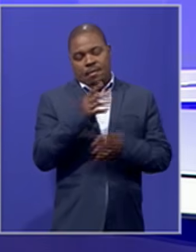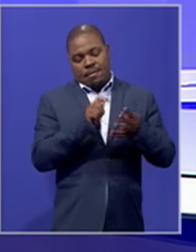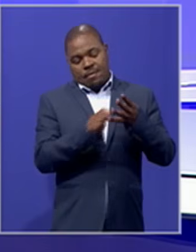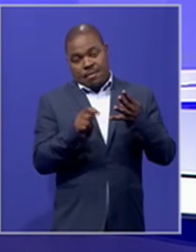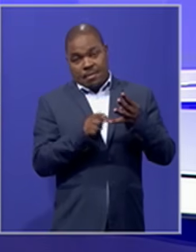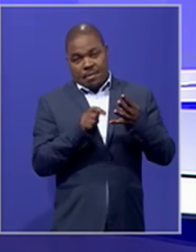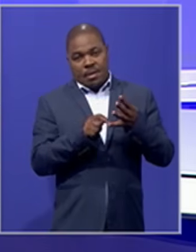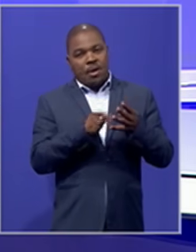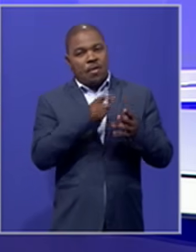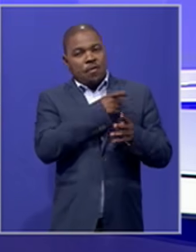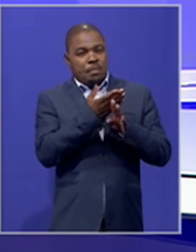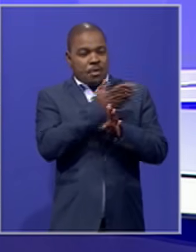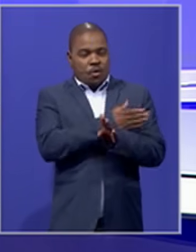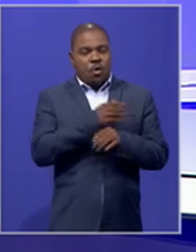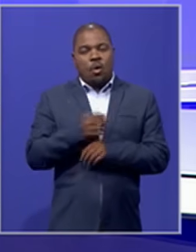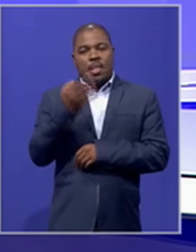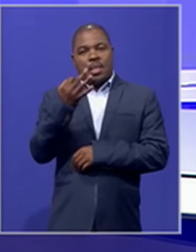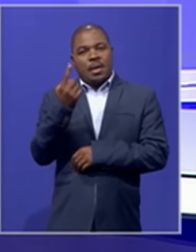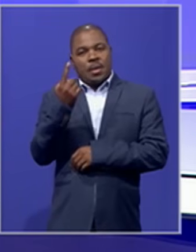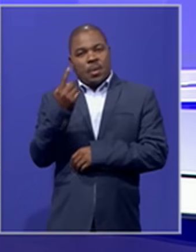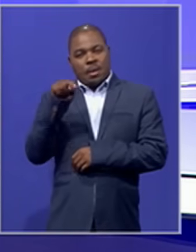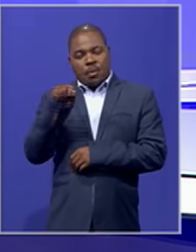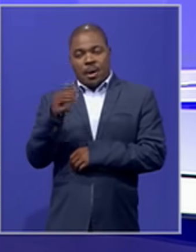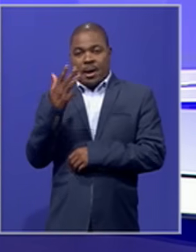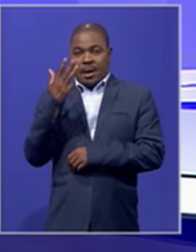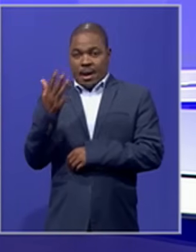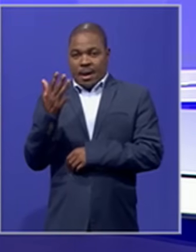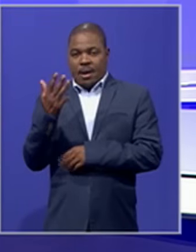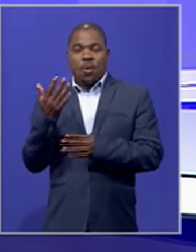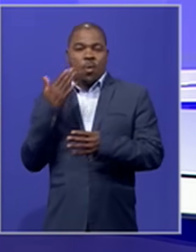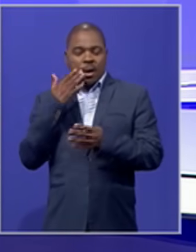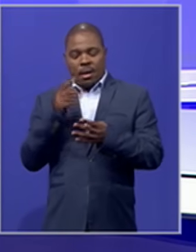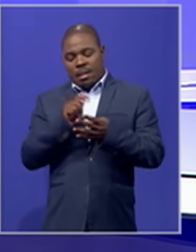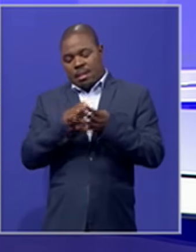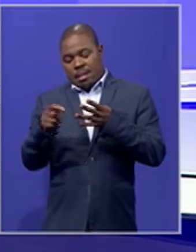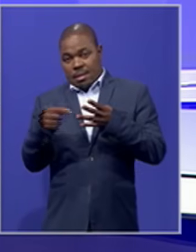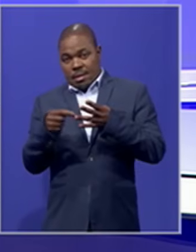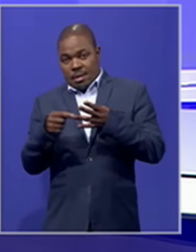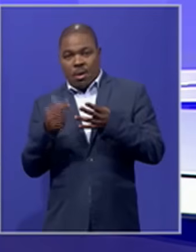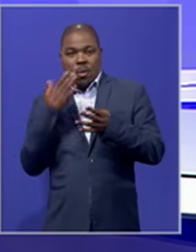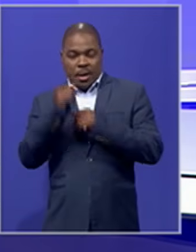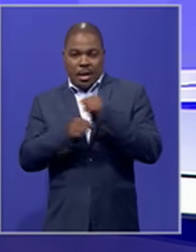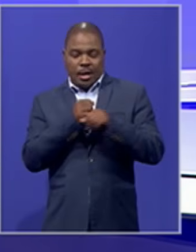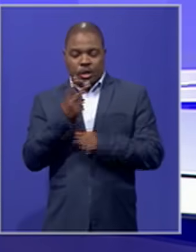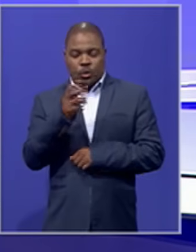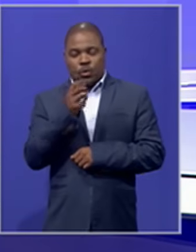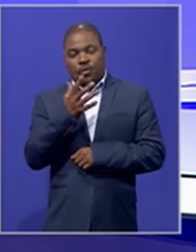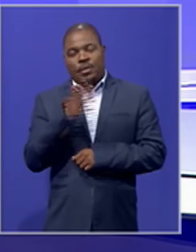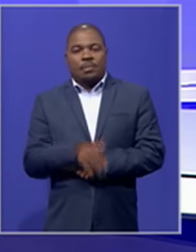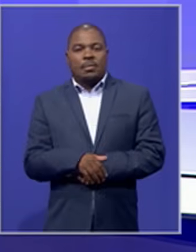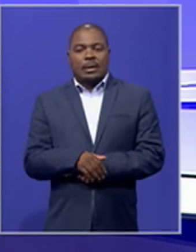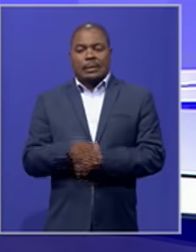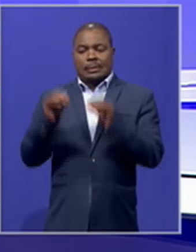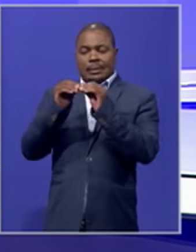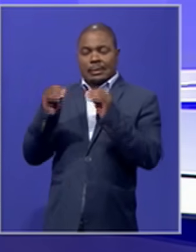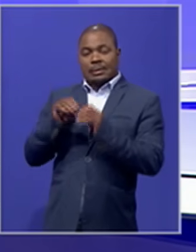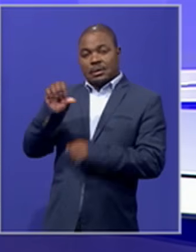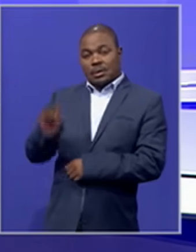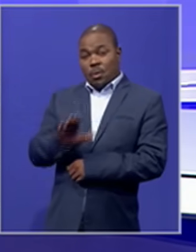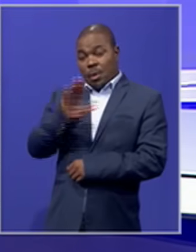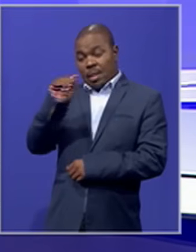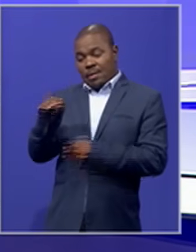go diperesente tše 33.9 mo kotareng ya boraro ya ngwaga wa 2025 go ya le ka ba Statistics South